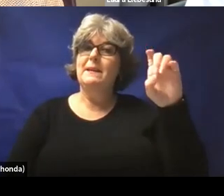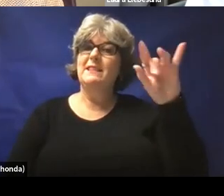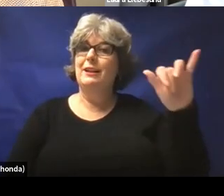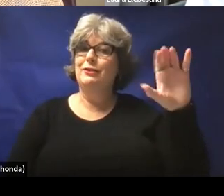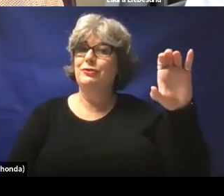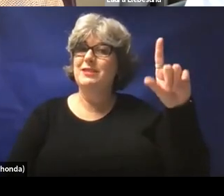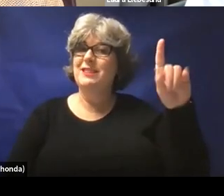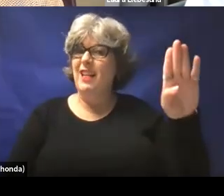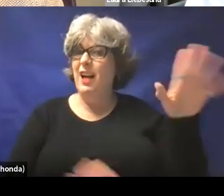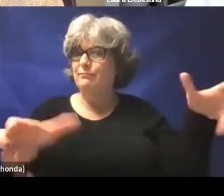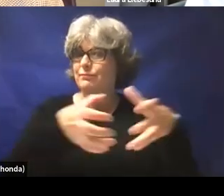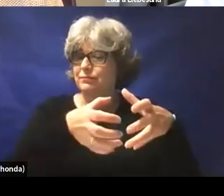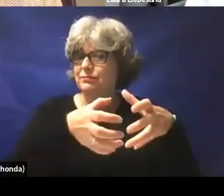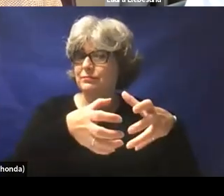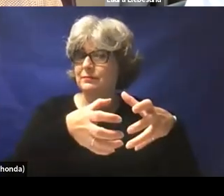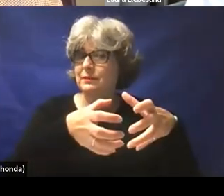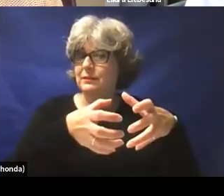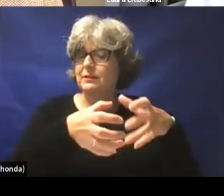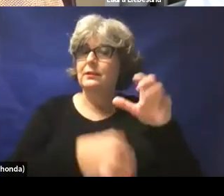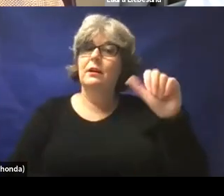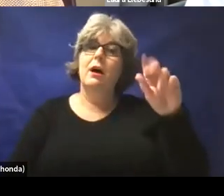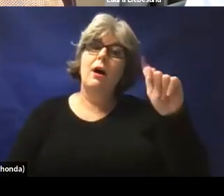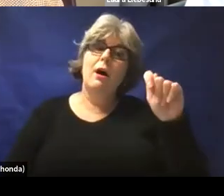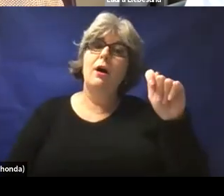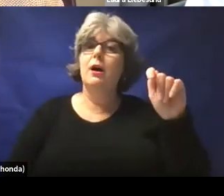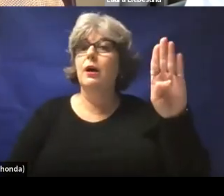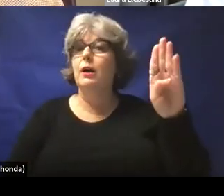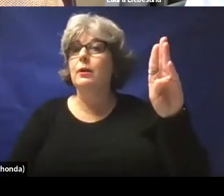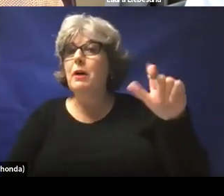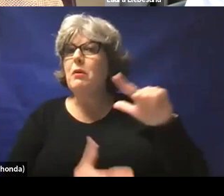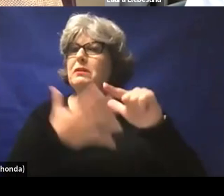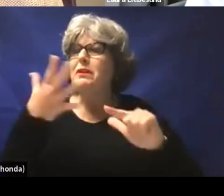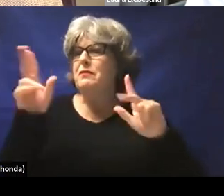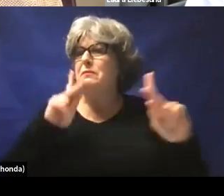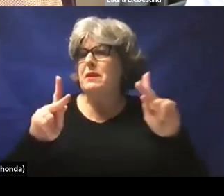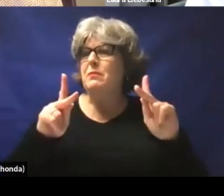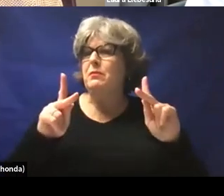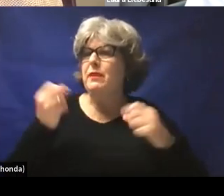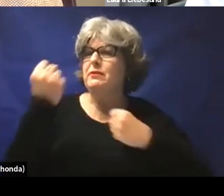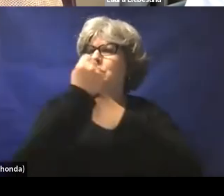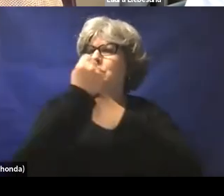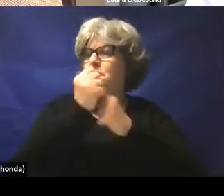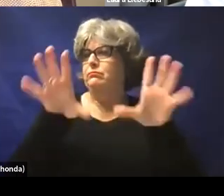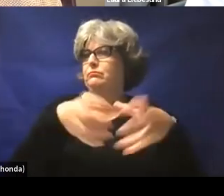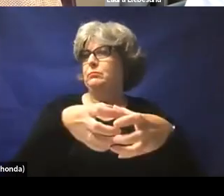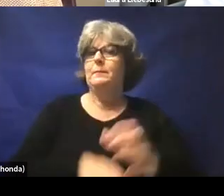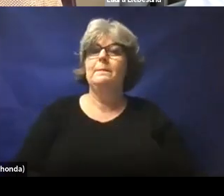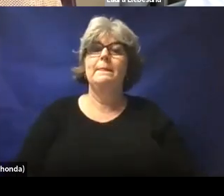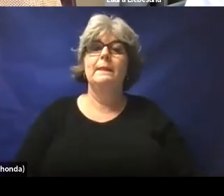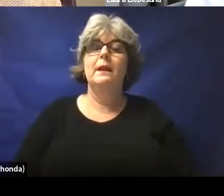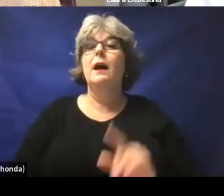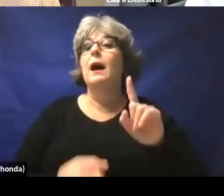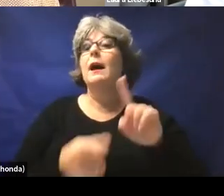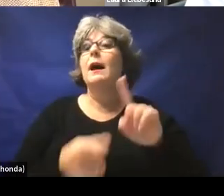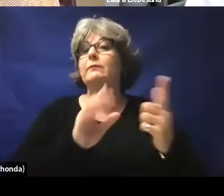Club. And R.R. Bowie and J. Burke Edelin were some of the bartenders behind that. And then right up to